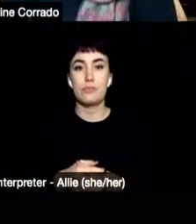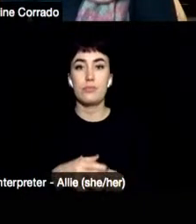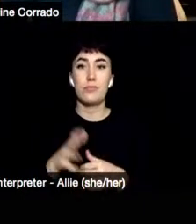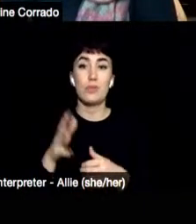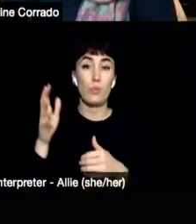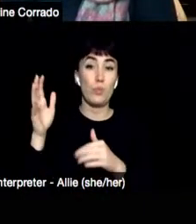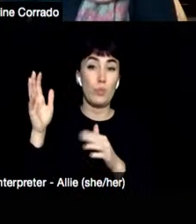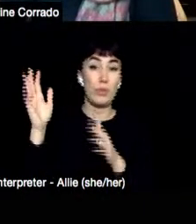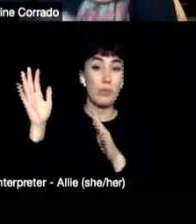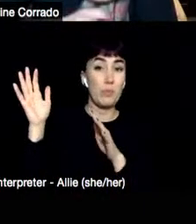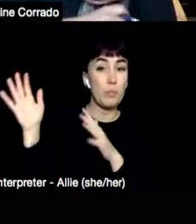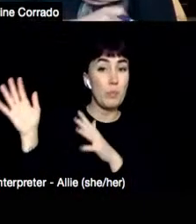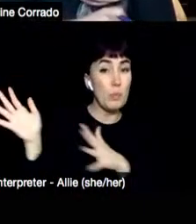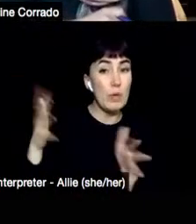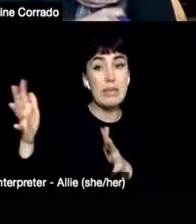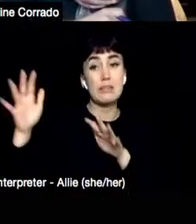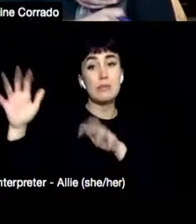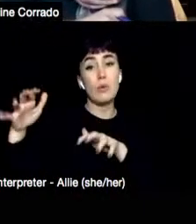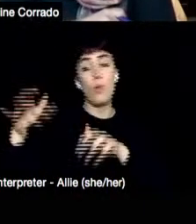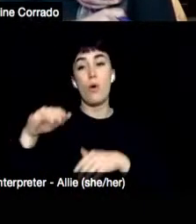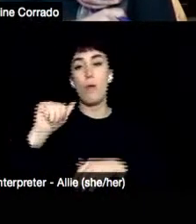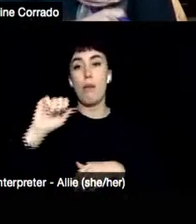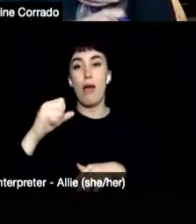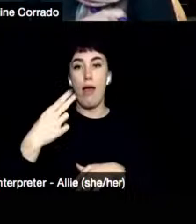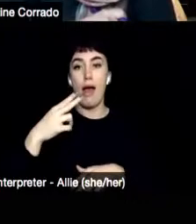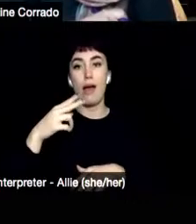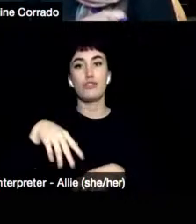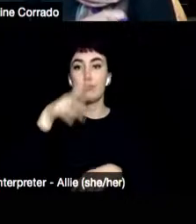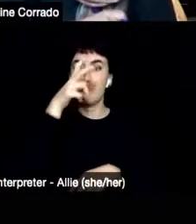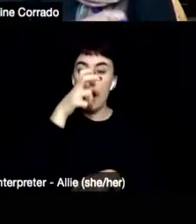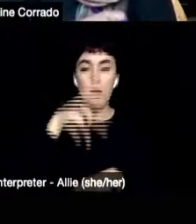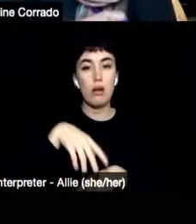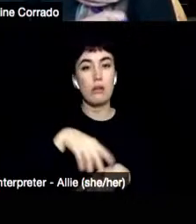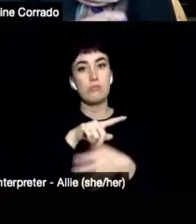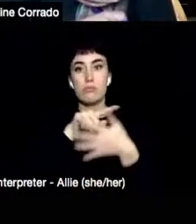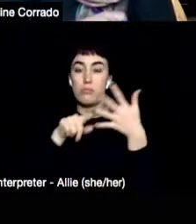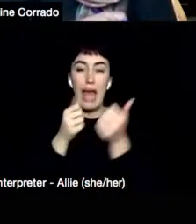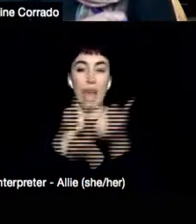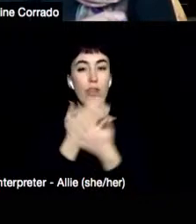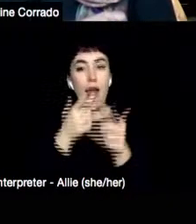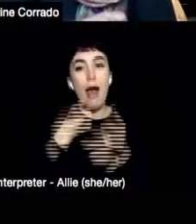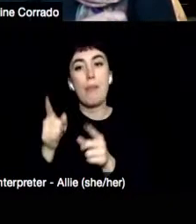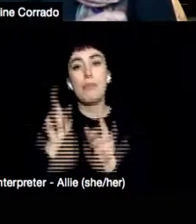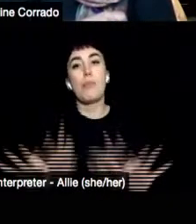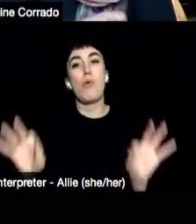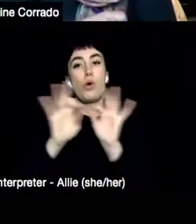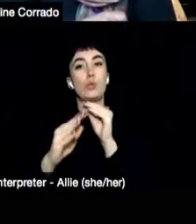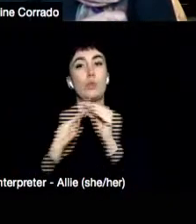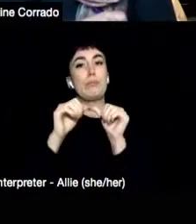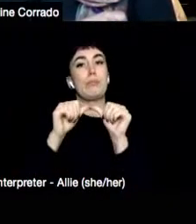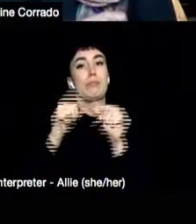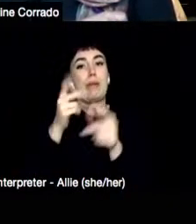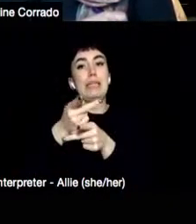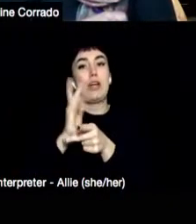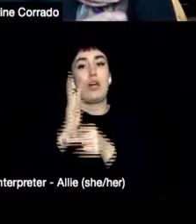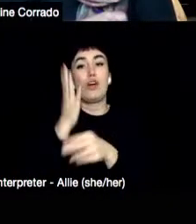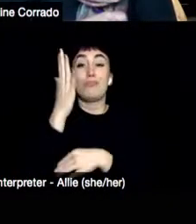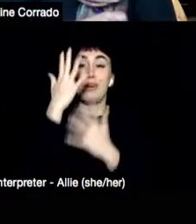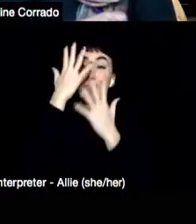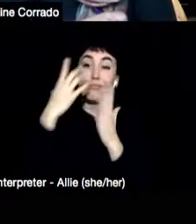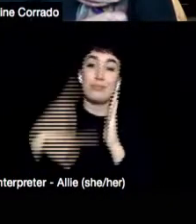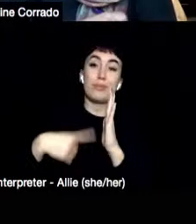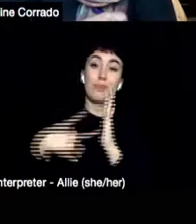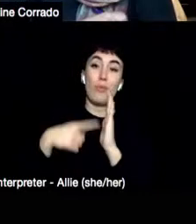windstorms and ash borer and everything that's going on, it's important to maintain our trees, but unfortunately sometimes we have